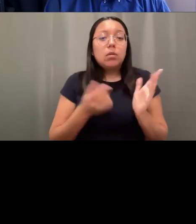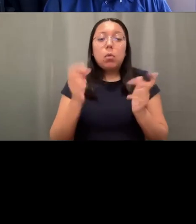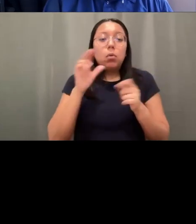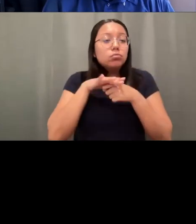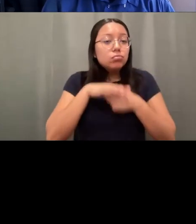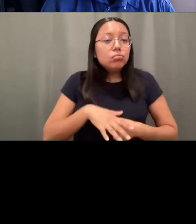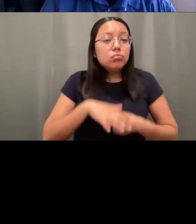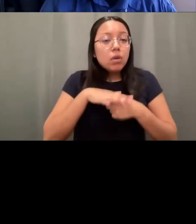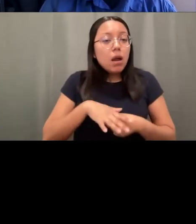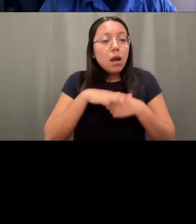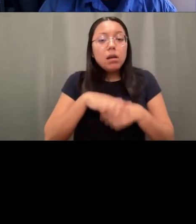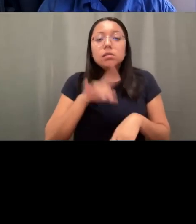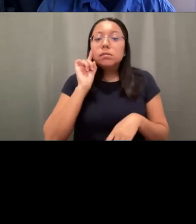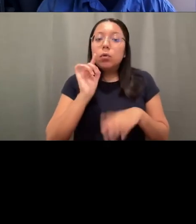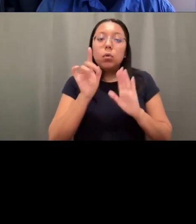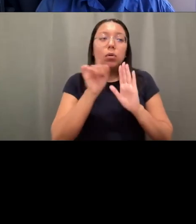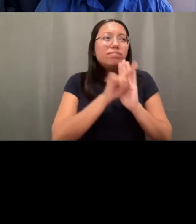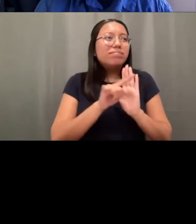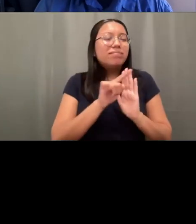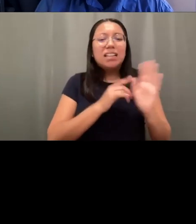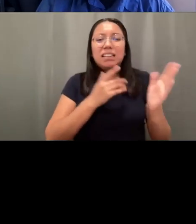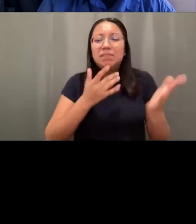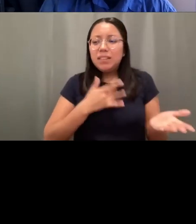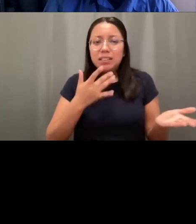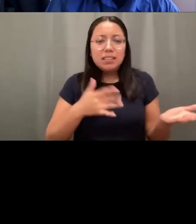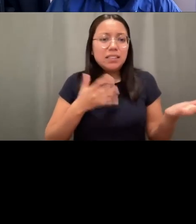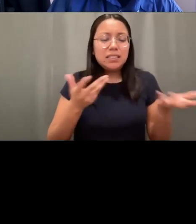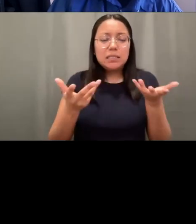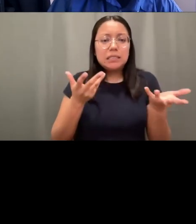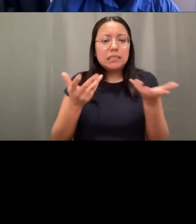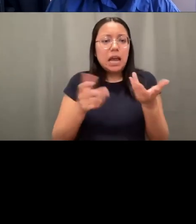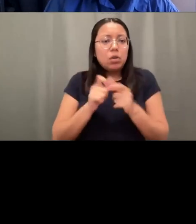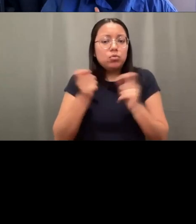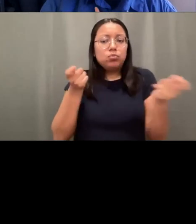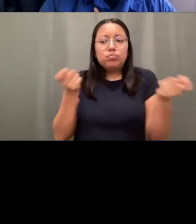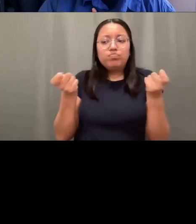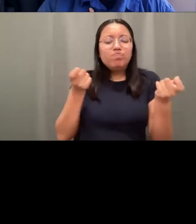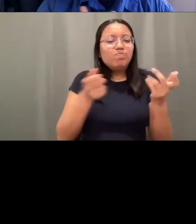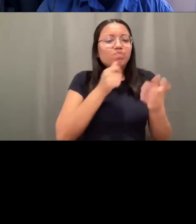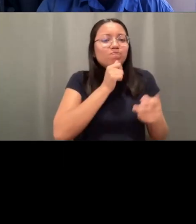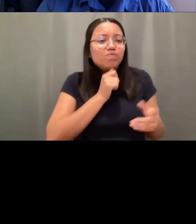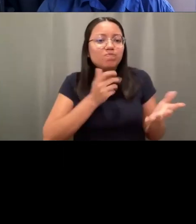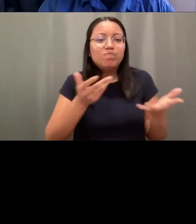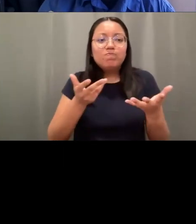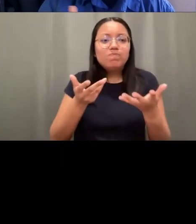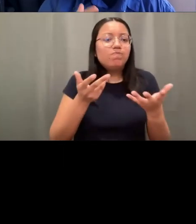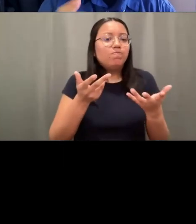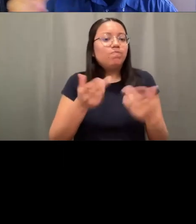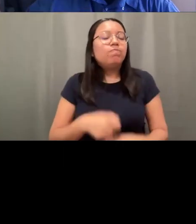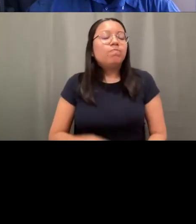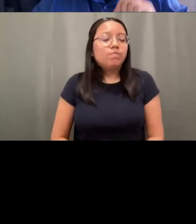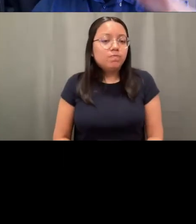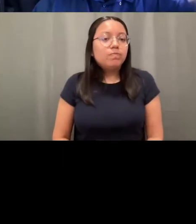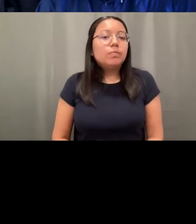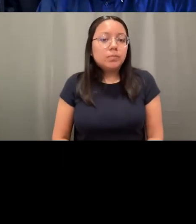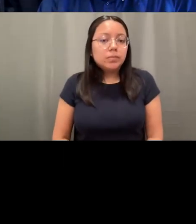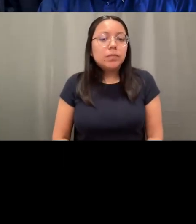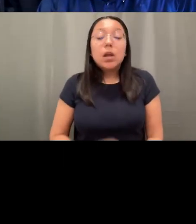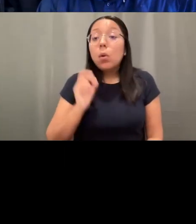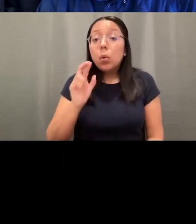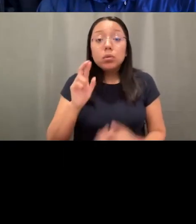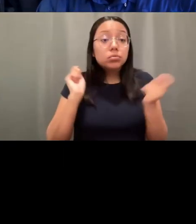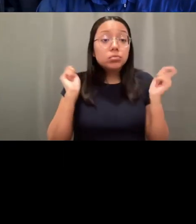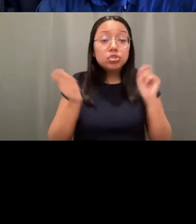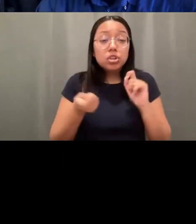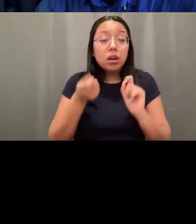that they don't know how to work with in any other way, or to change a sense of numbness. So it's kind of the opposite of either